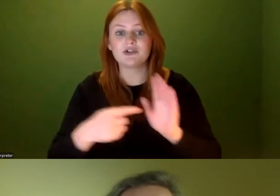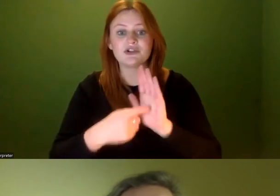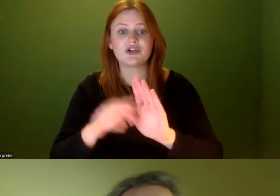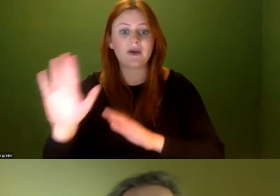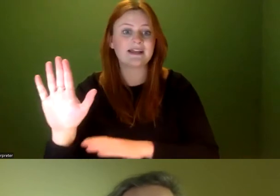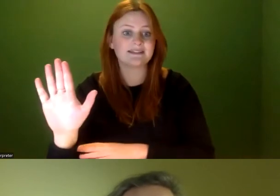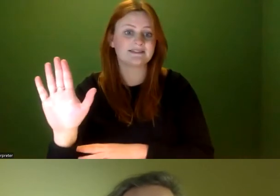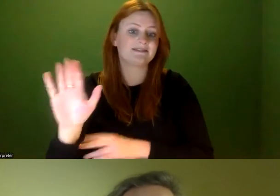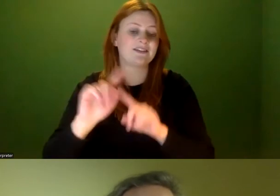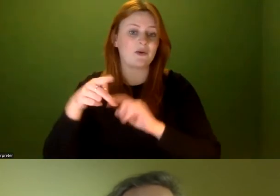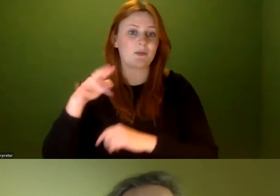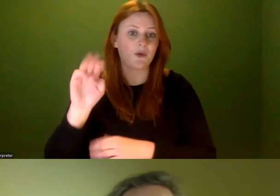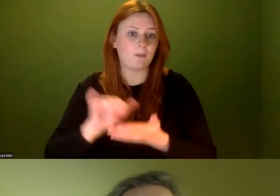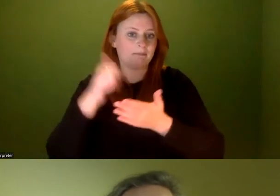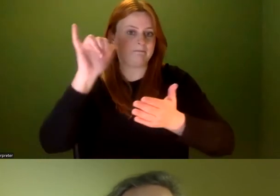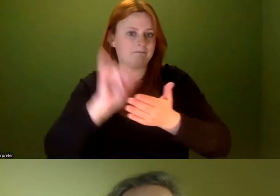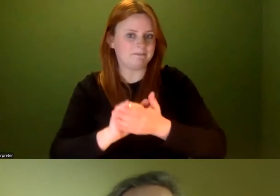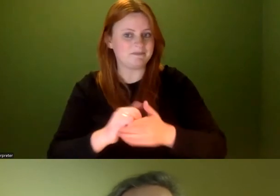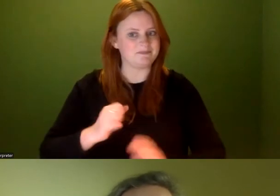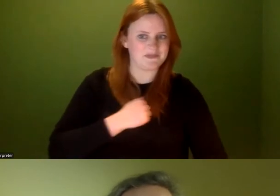plumes pieces,